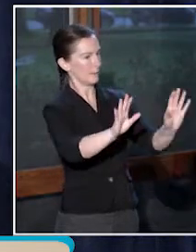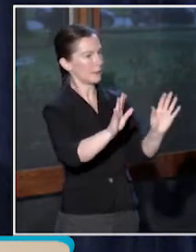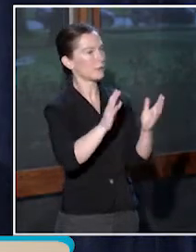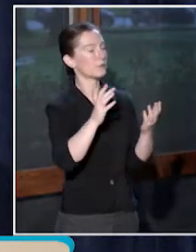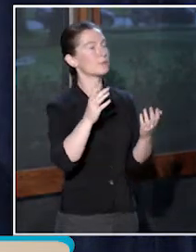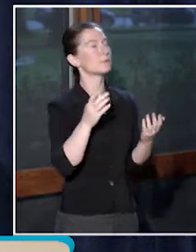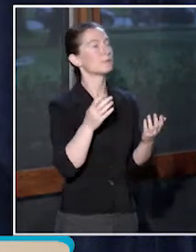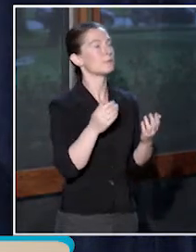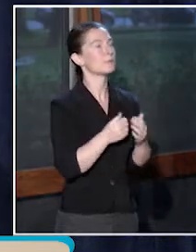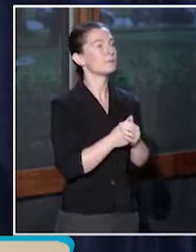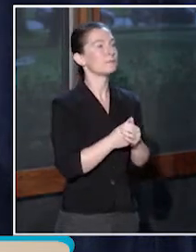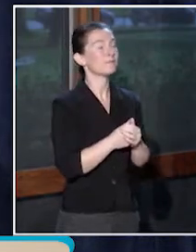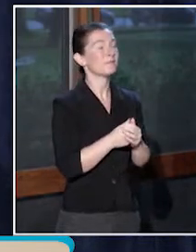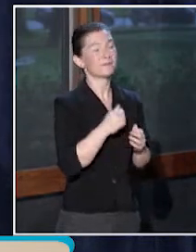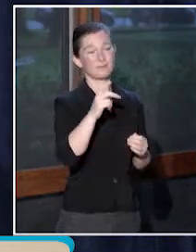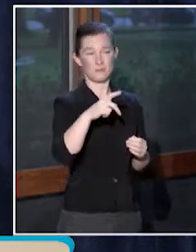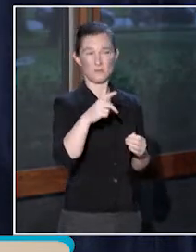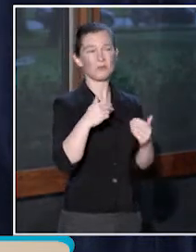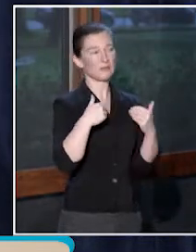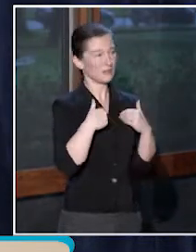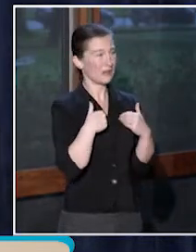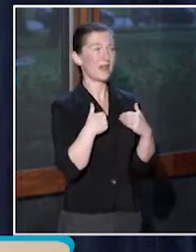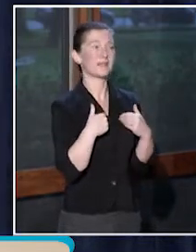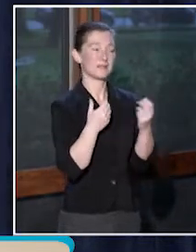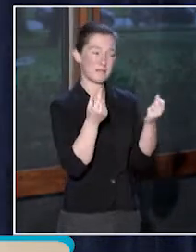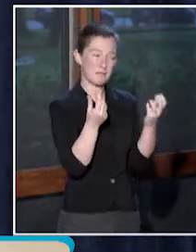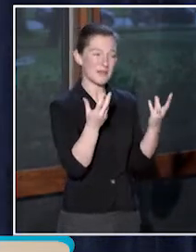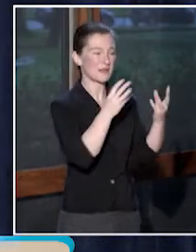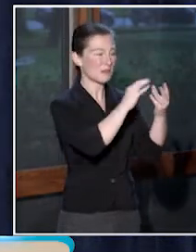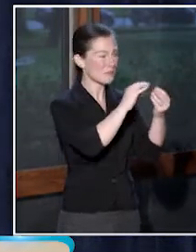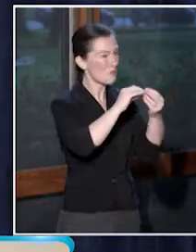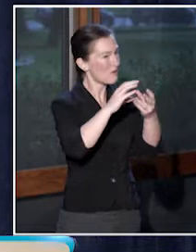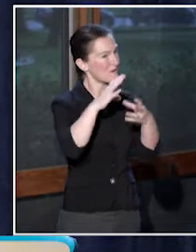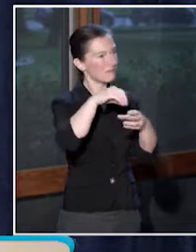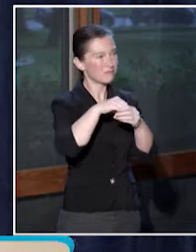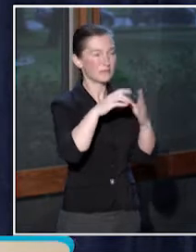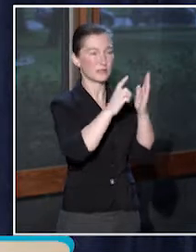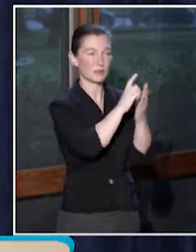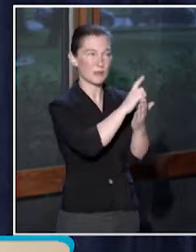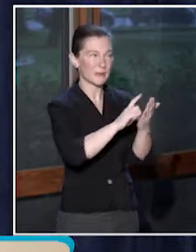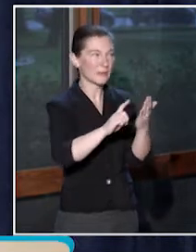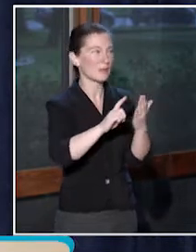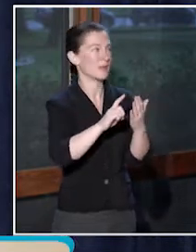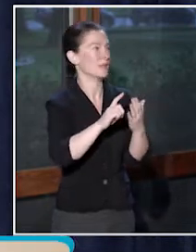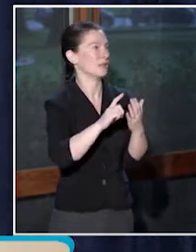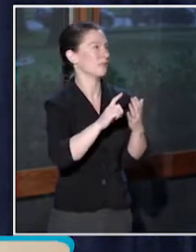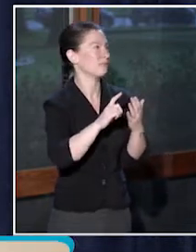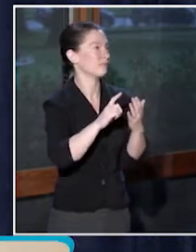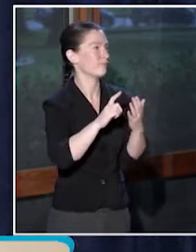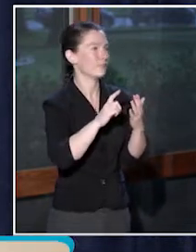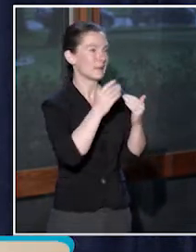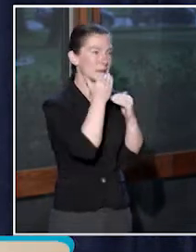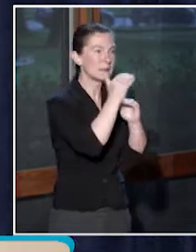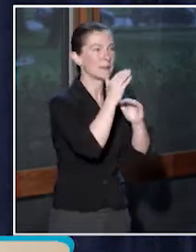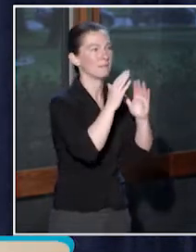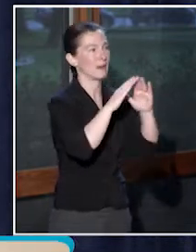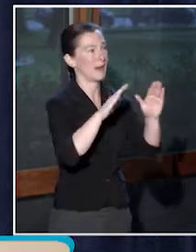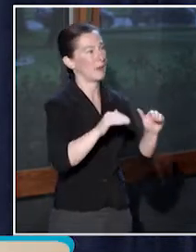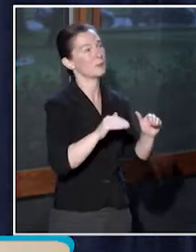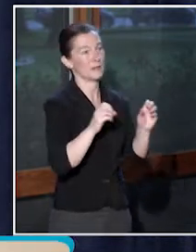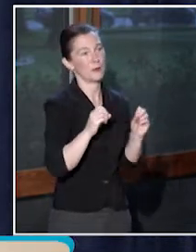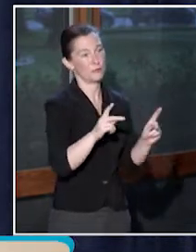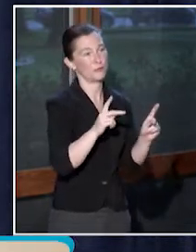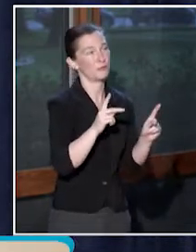history of discriminatory practices that have eliminated housing opportunities for many of our brothers